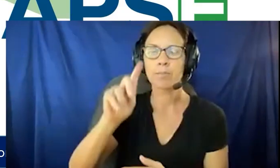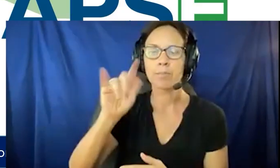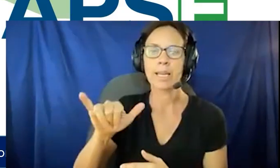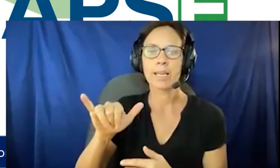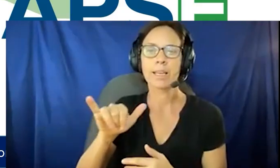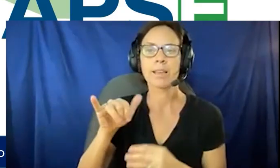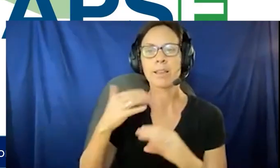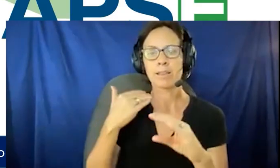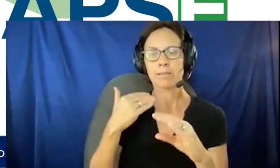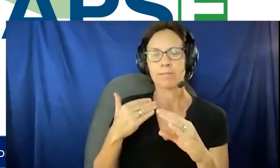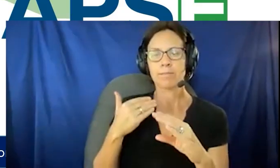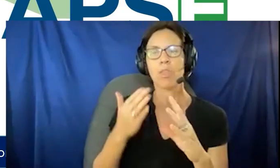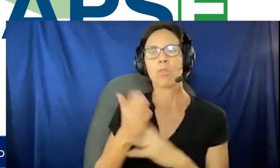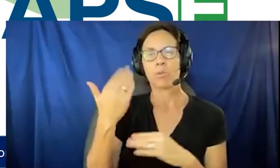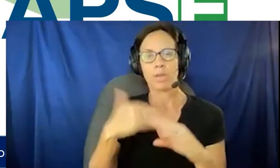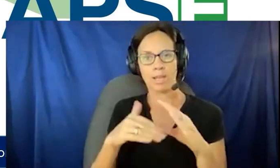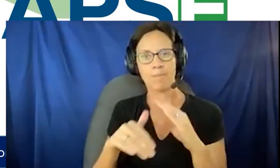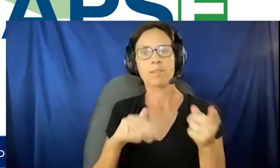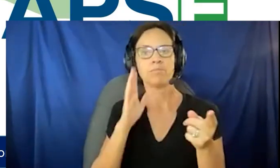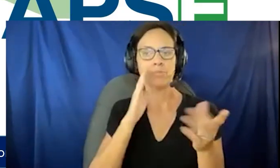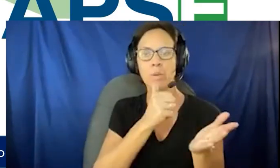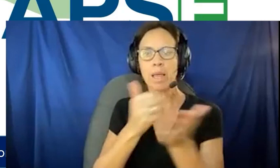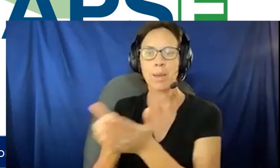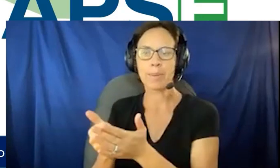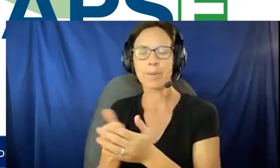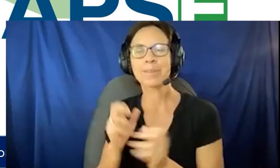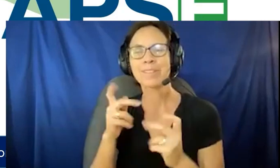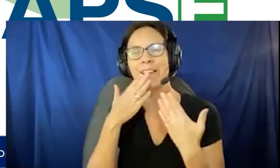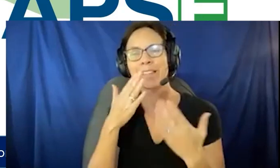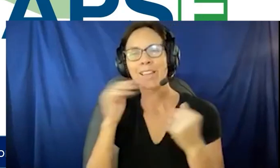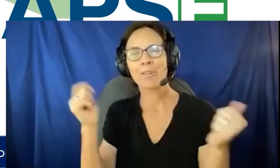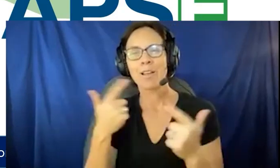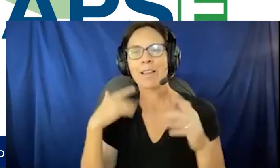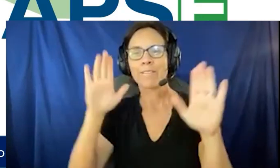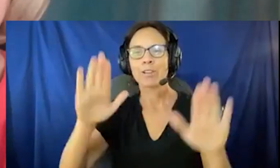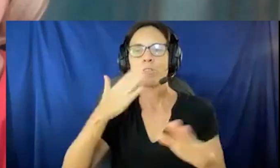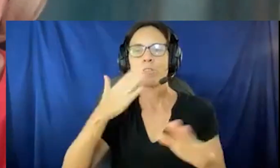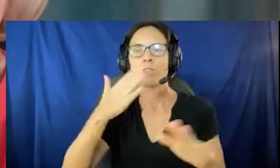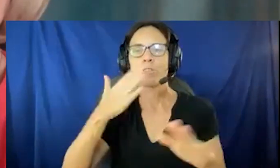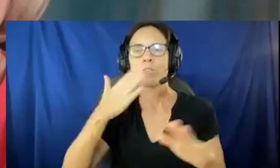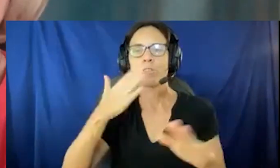and she'll see if she can help you with that or point you in the right direction. Thank you, everybody. Have a good afternoon.